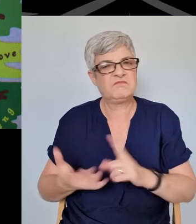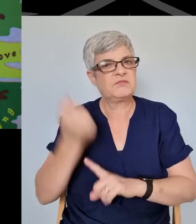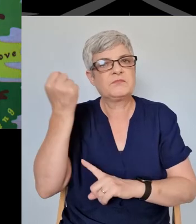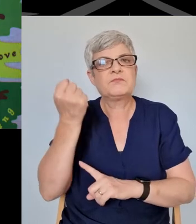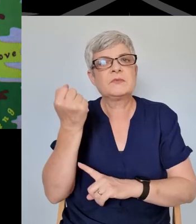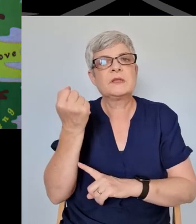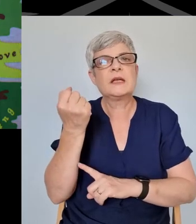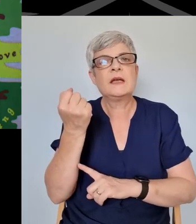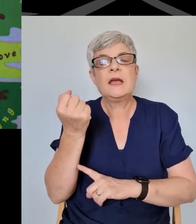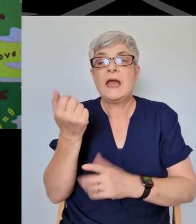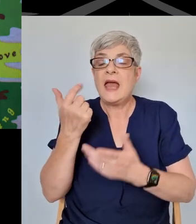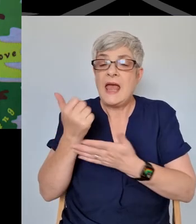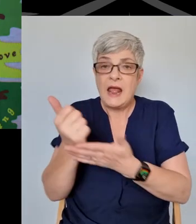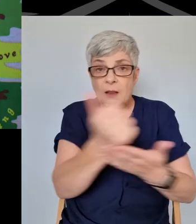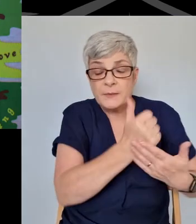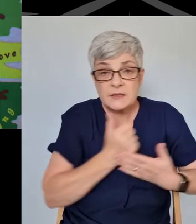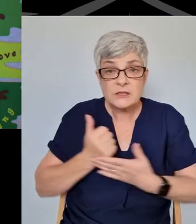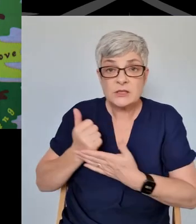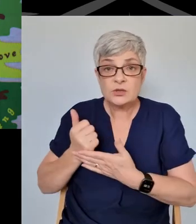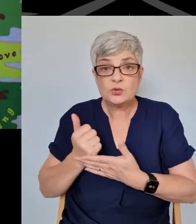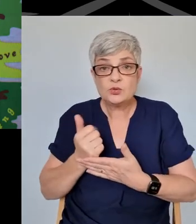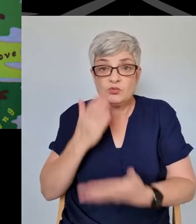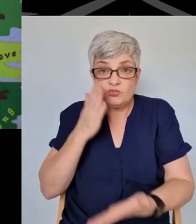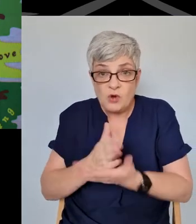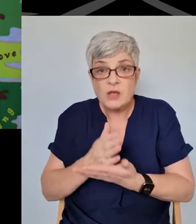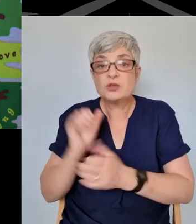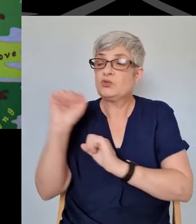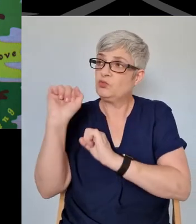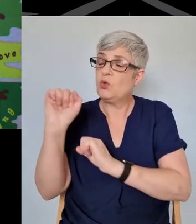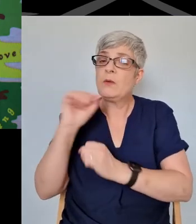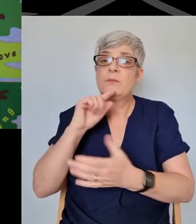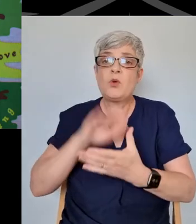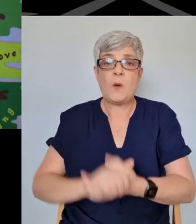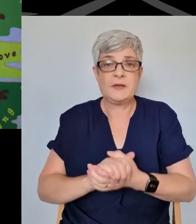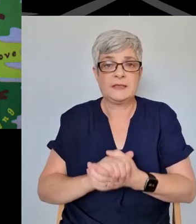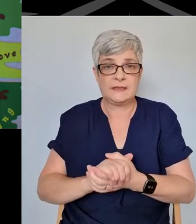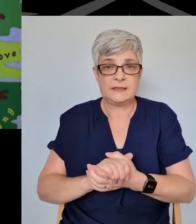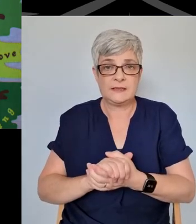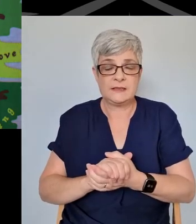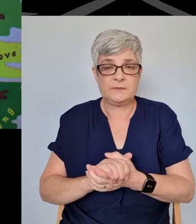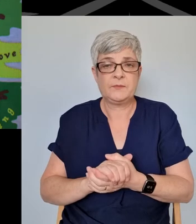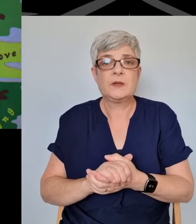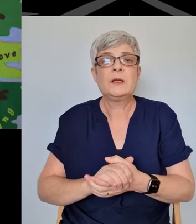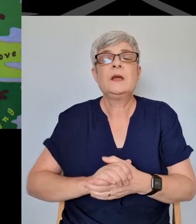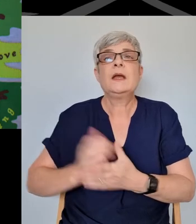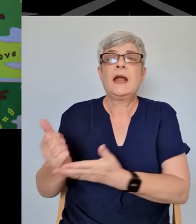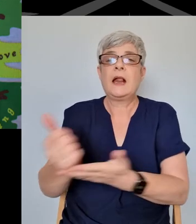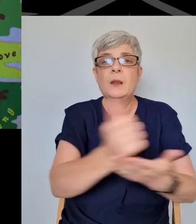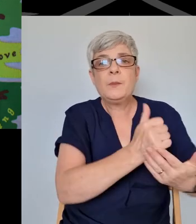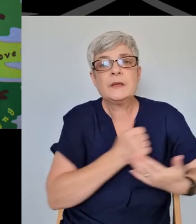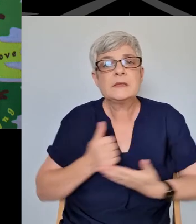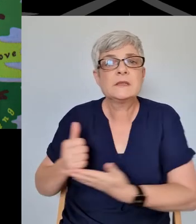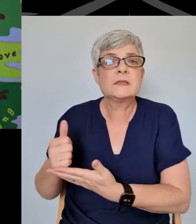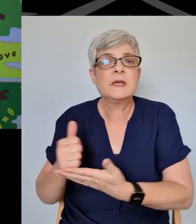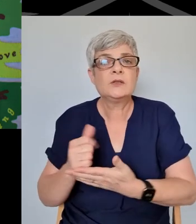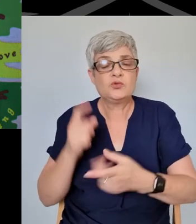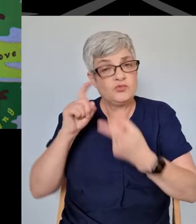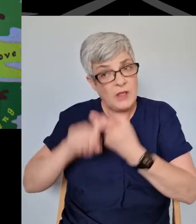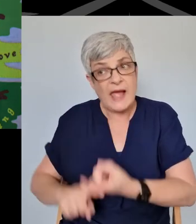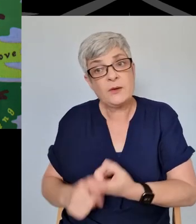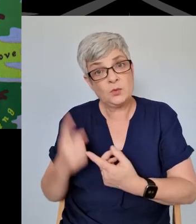to trust your promises. Help us to live with that biblical hope. Help us, Lord, to rely on you